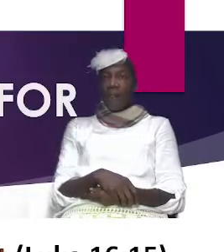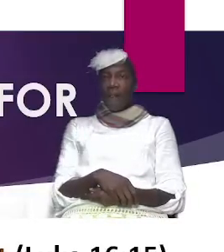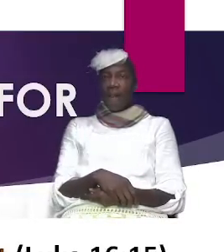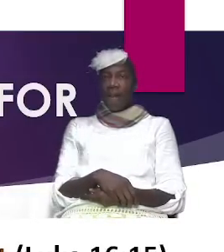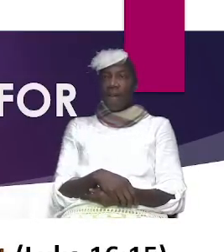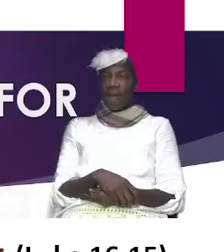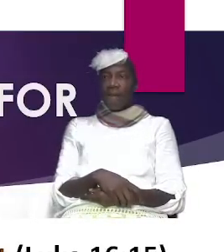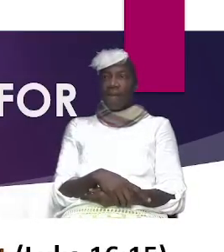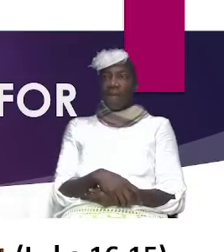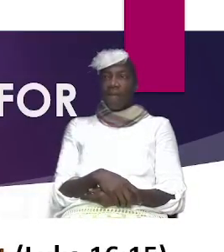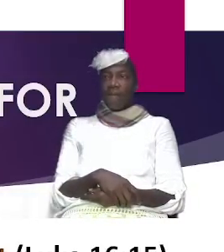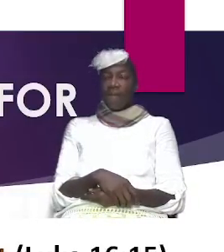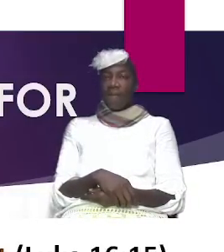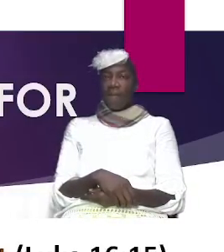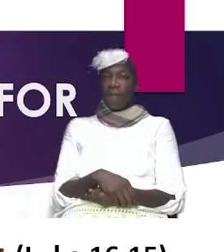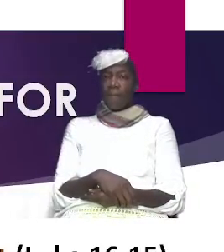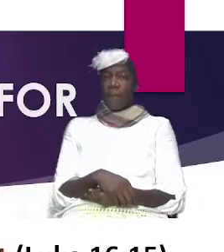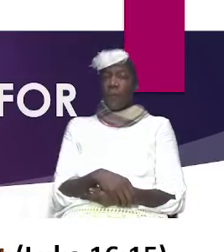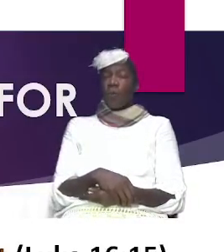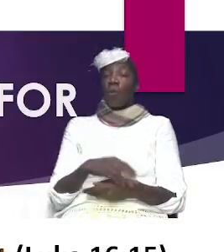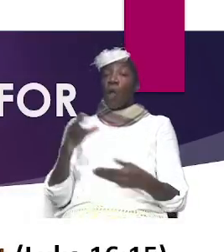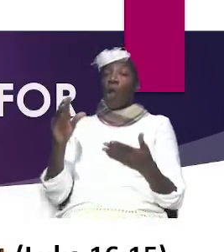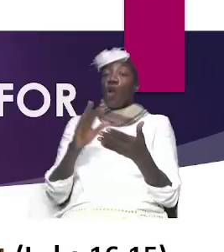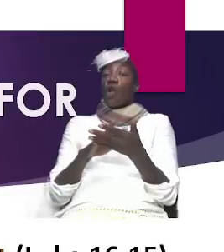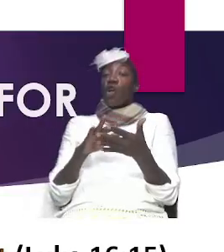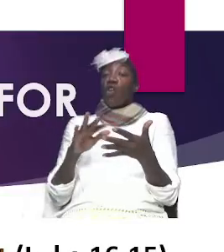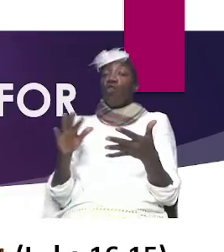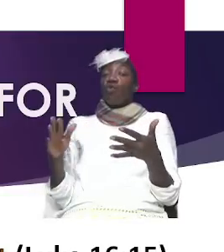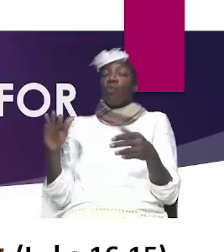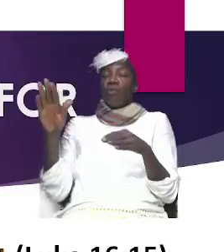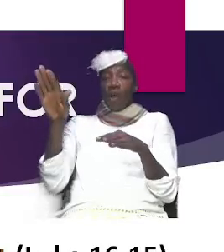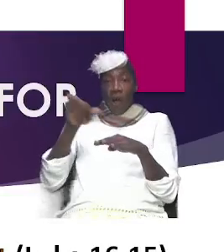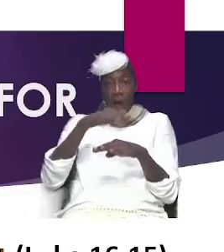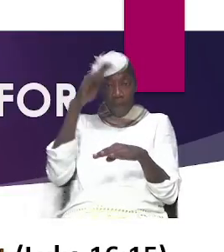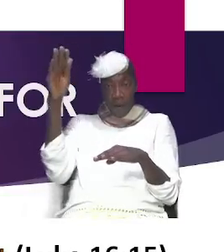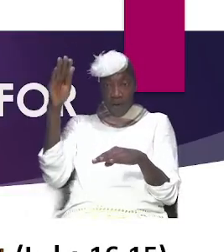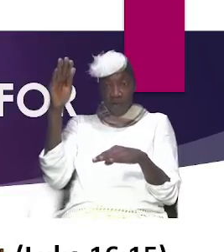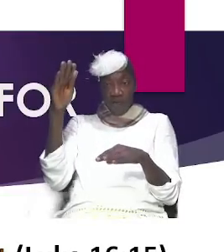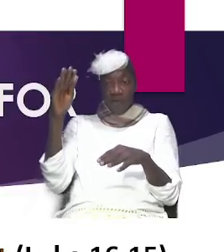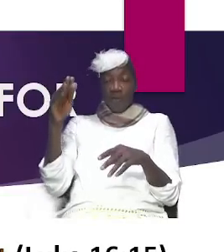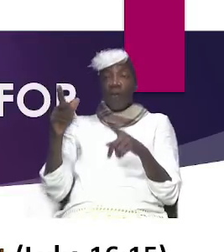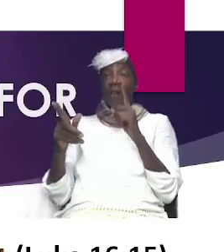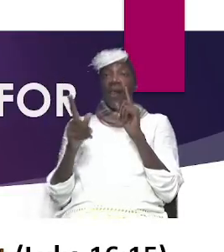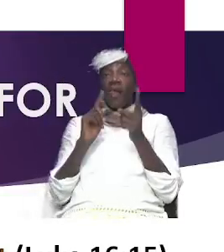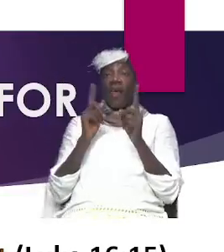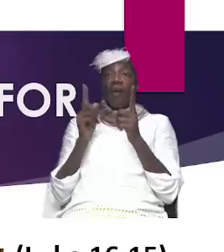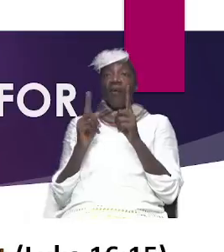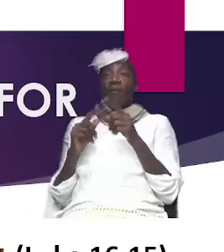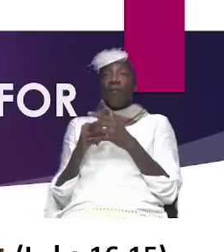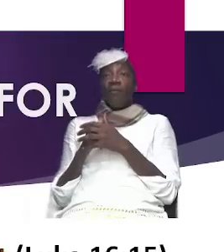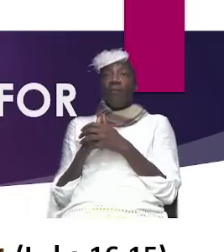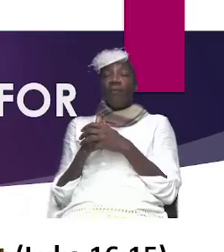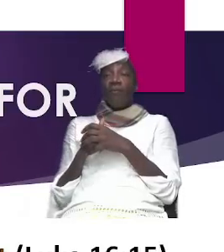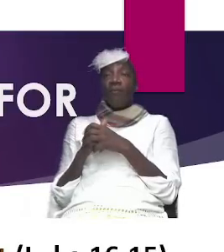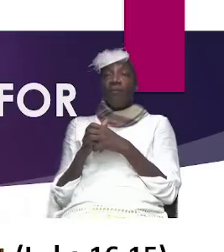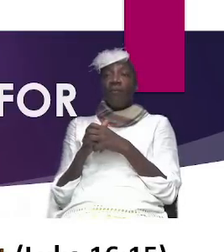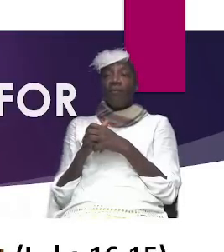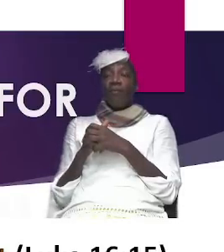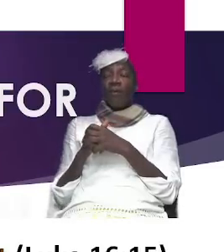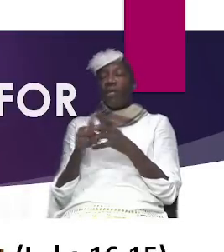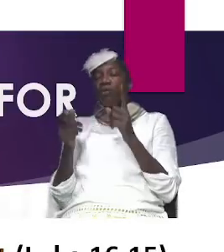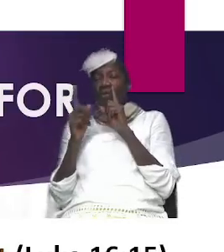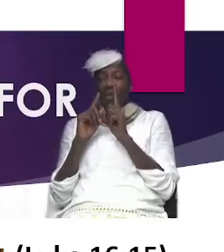what was the context of the statement that he was making, it was a